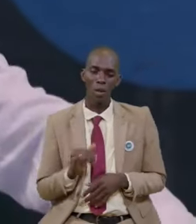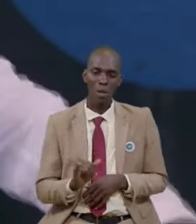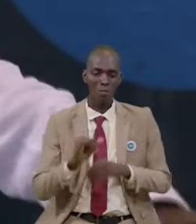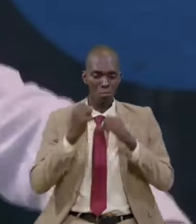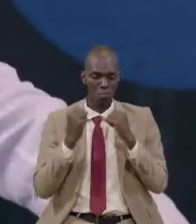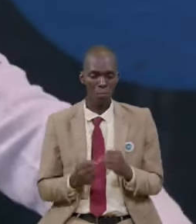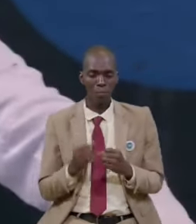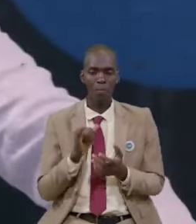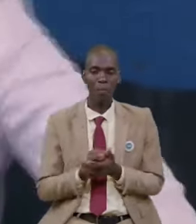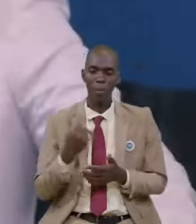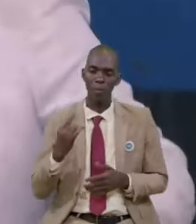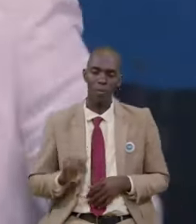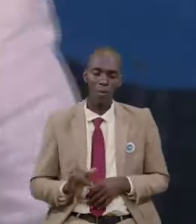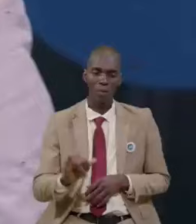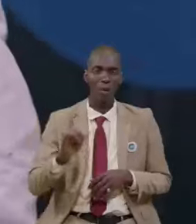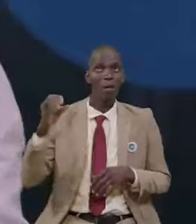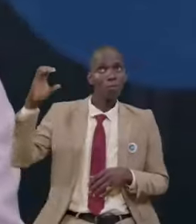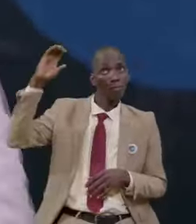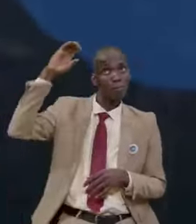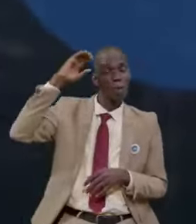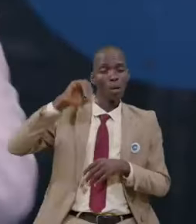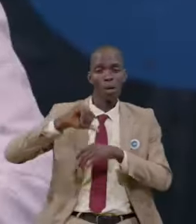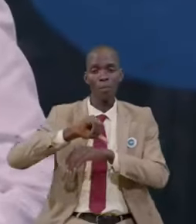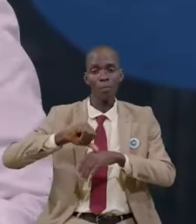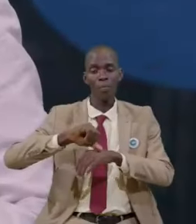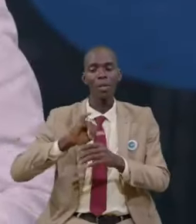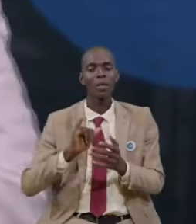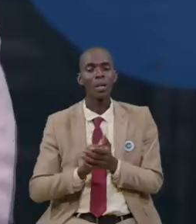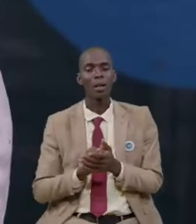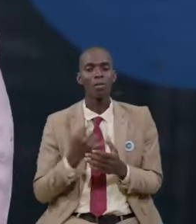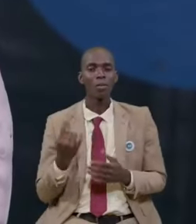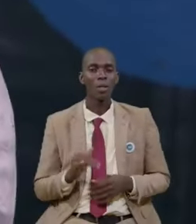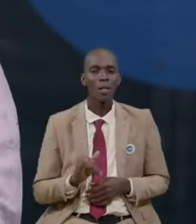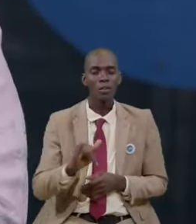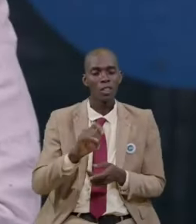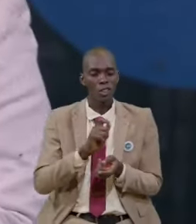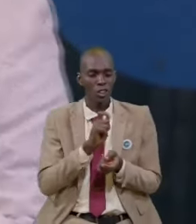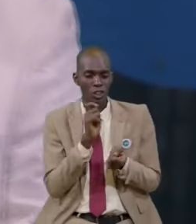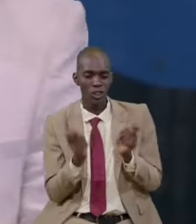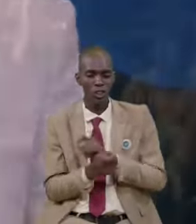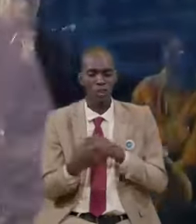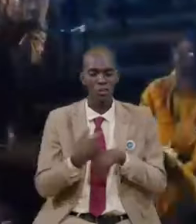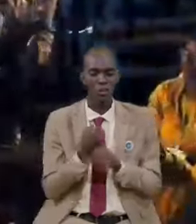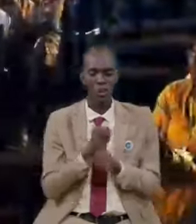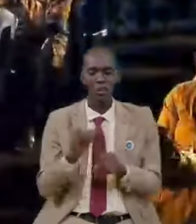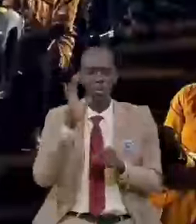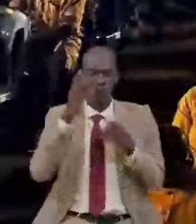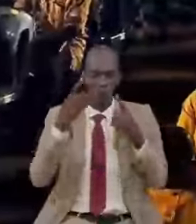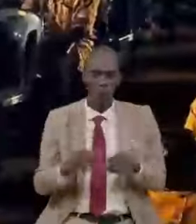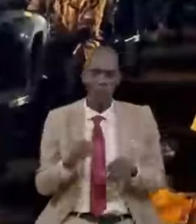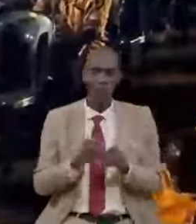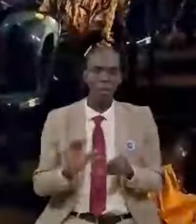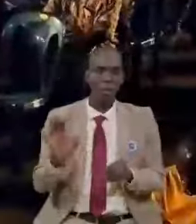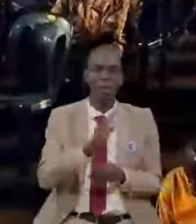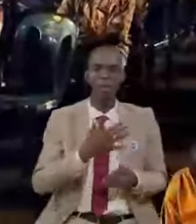that forever change making will happen in your life tonight in Jesus' name. And then we're told